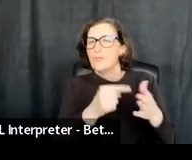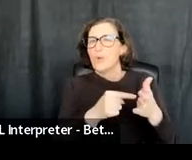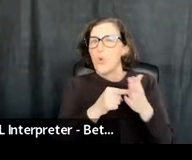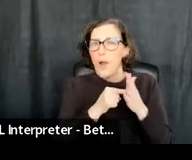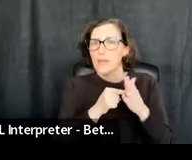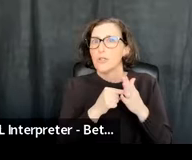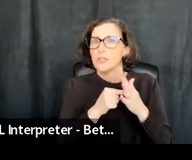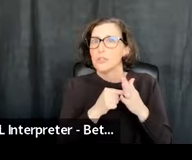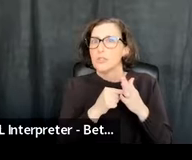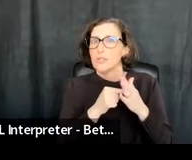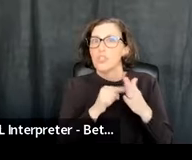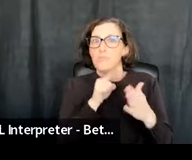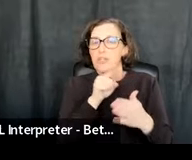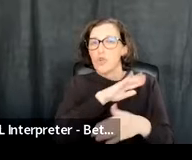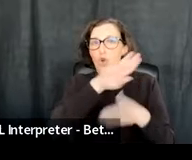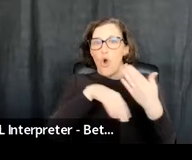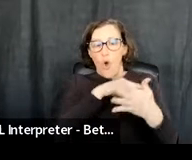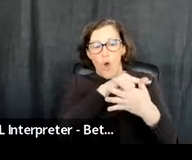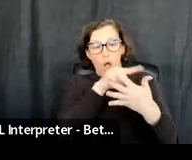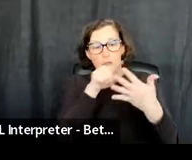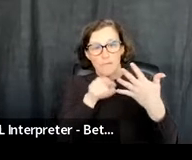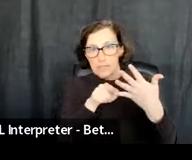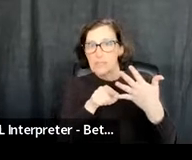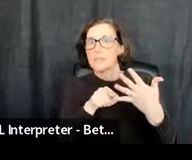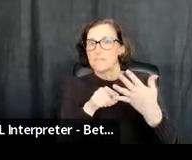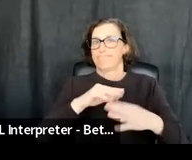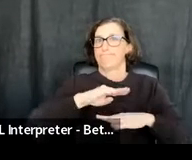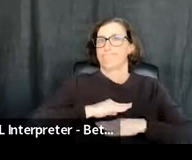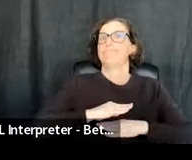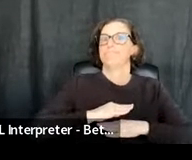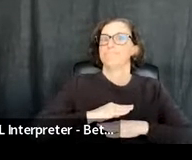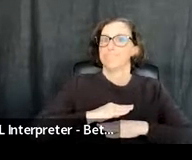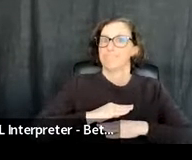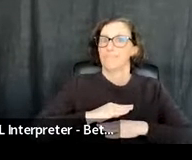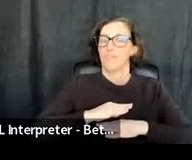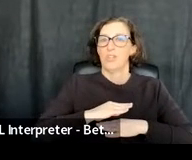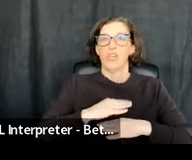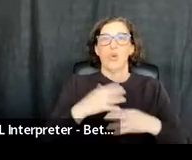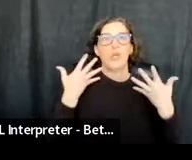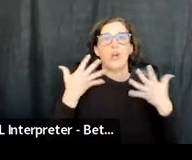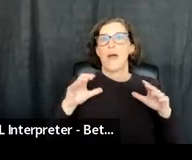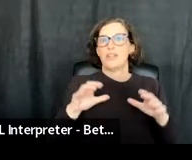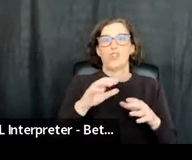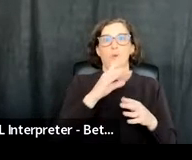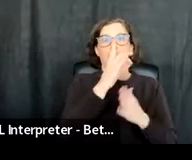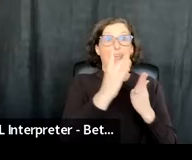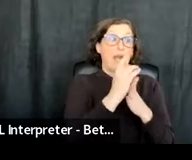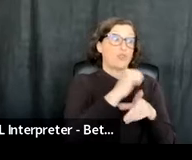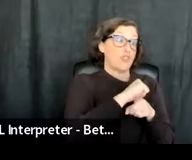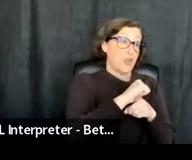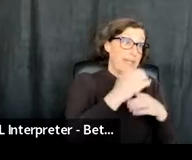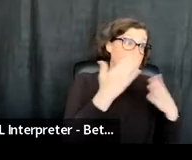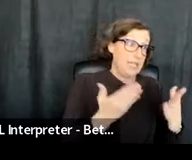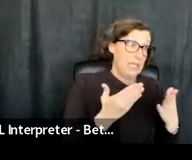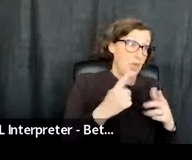these areas that we've covered in the assessment, so that we're not kind of doing 8 hours of training here and then we come back 3 months later and